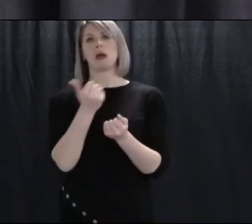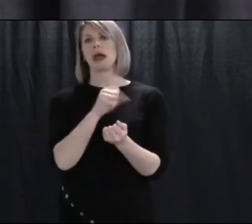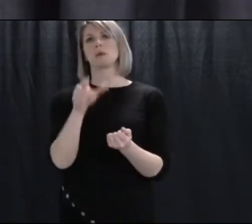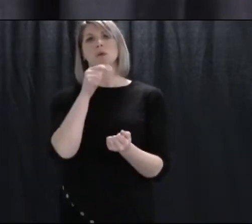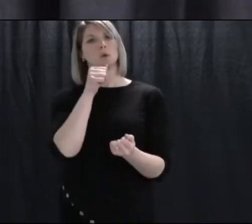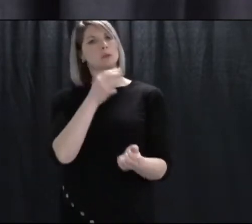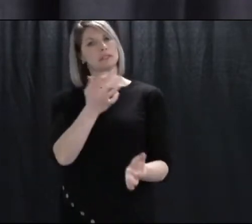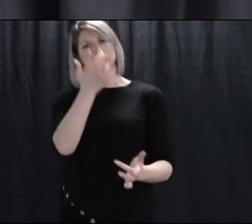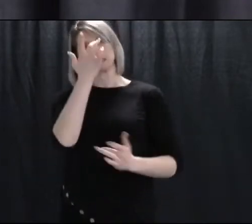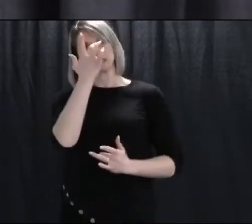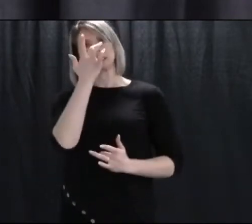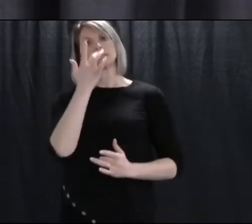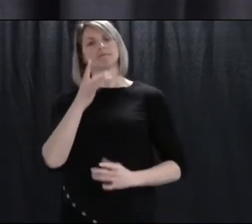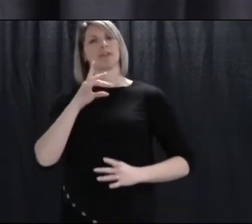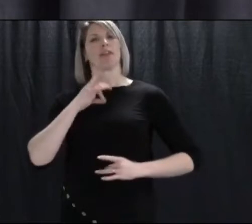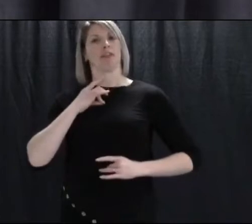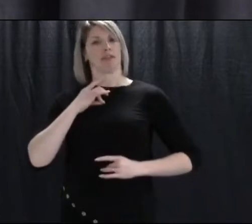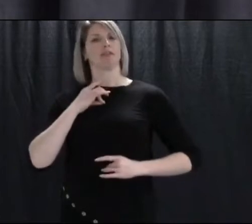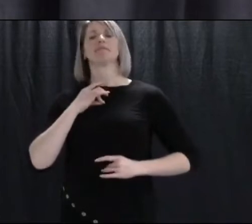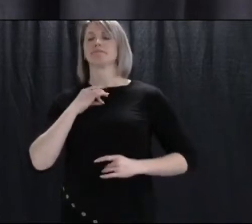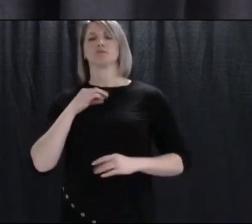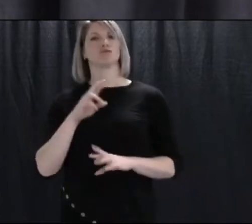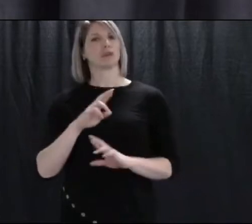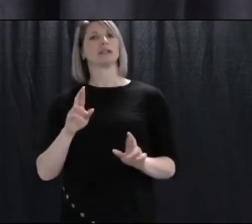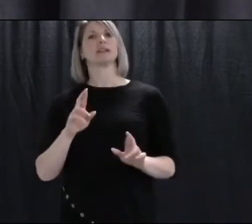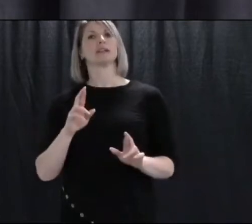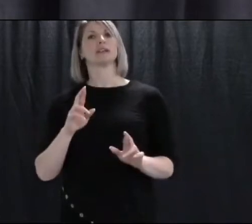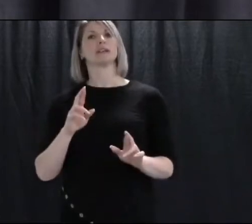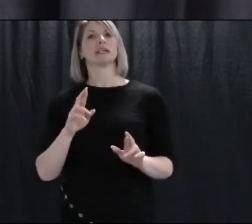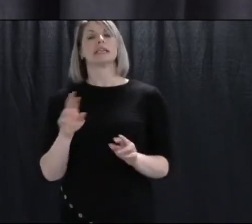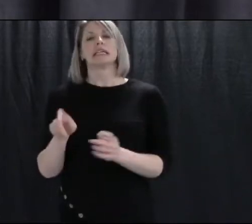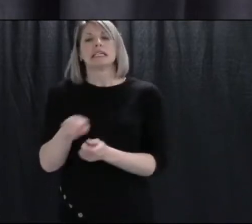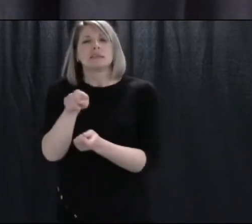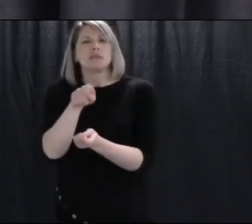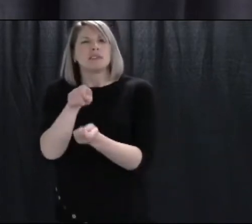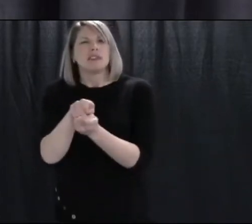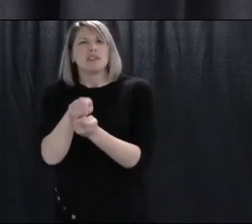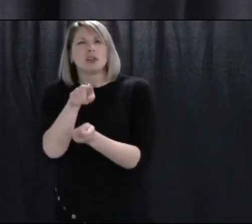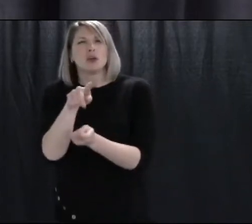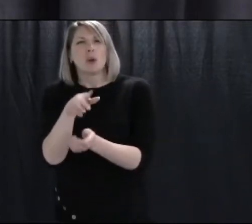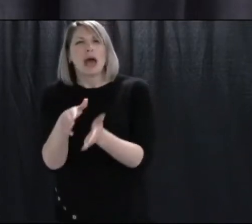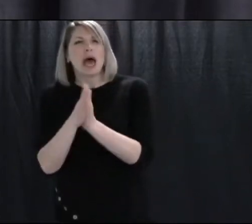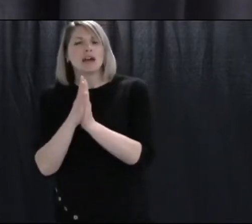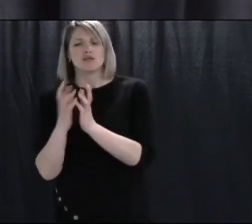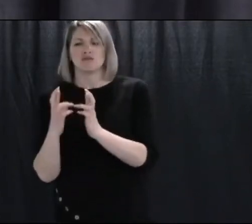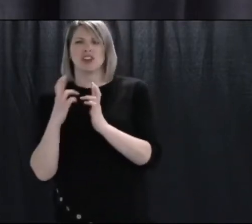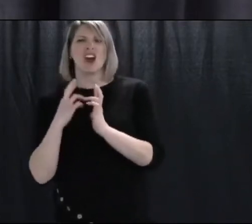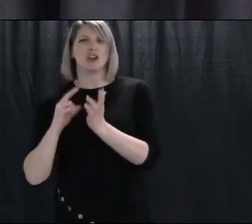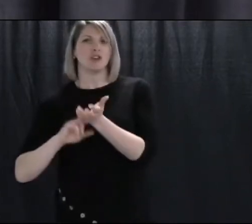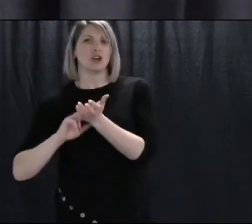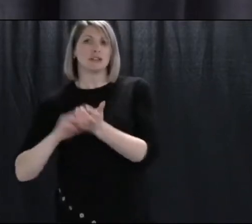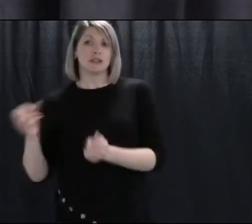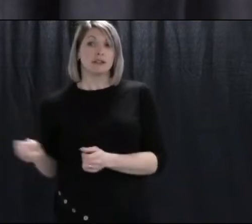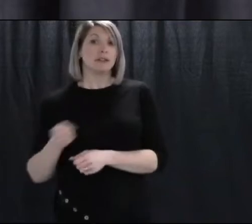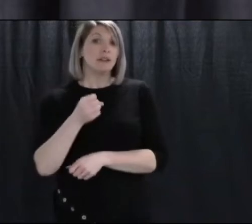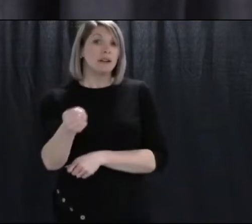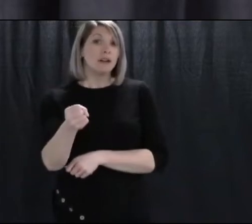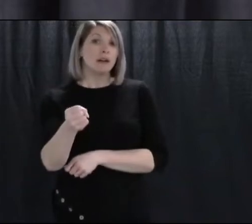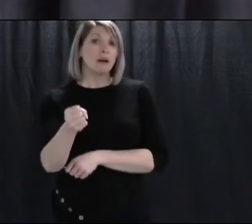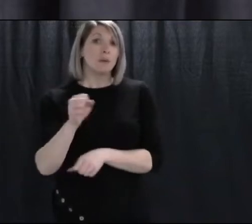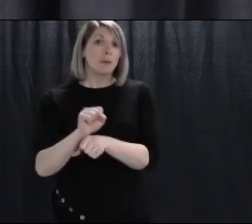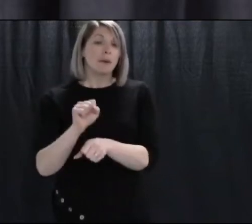with the short term. In terms of the specific you asked about retired staff, we have